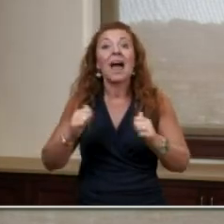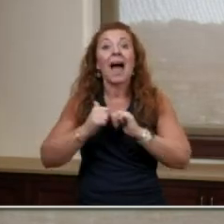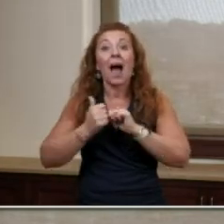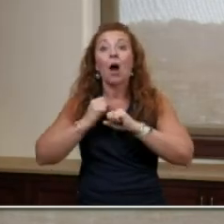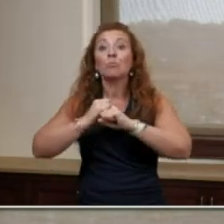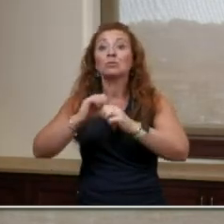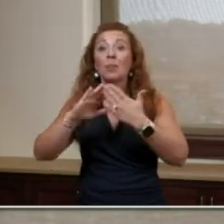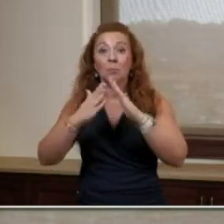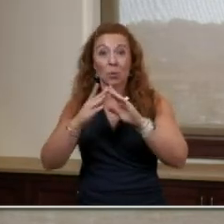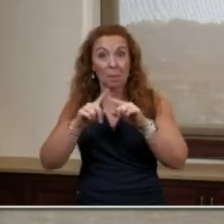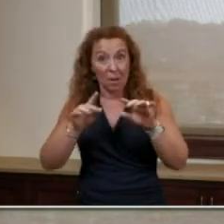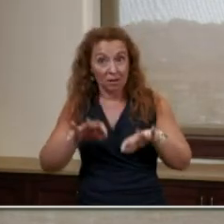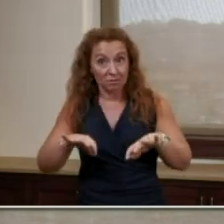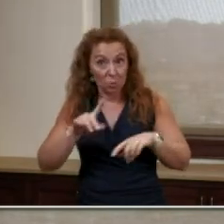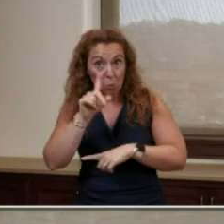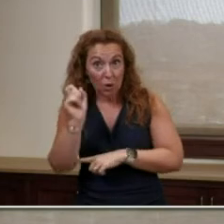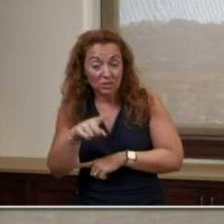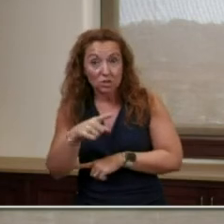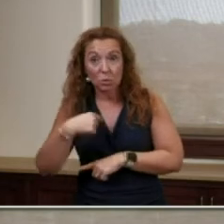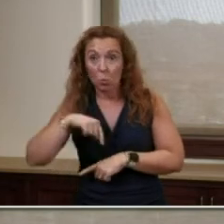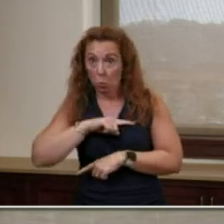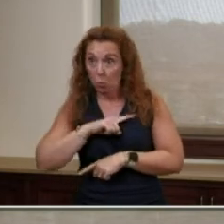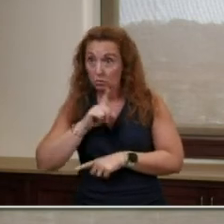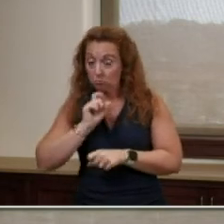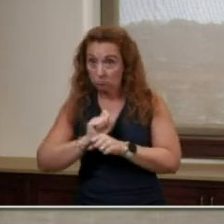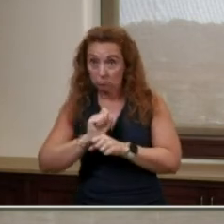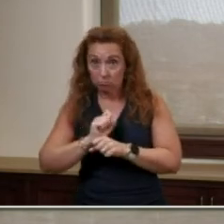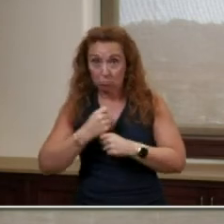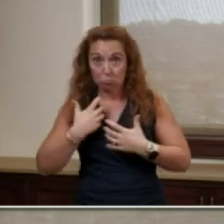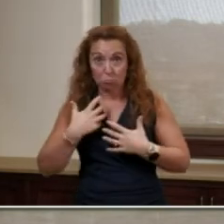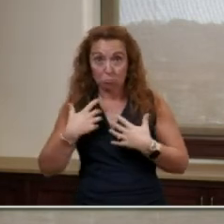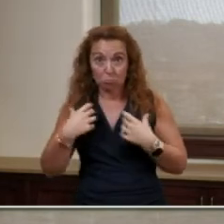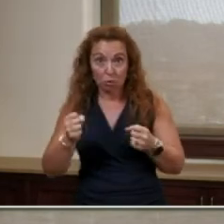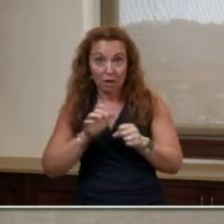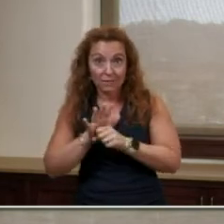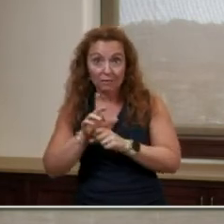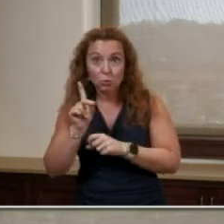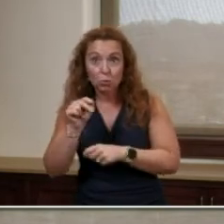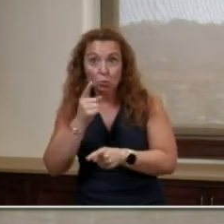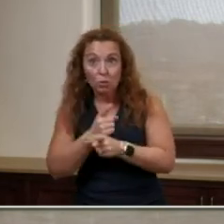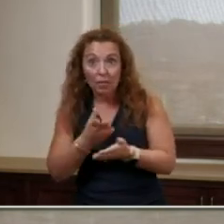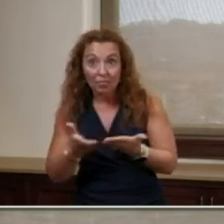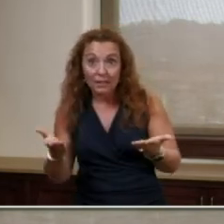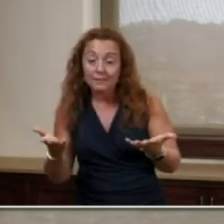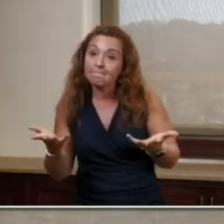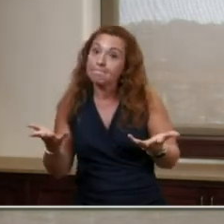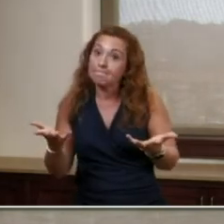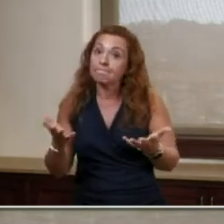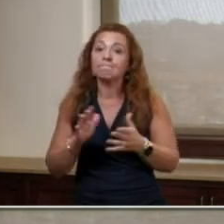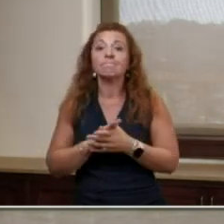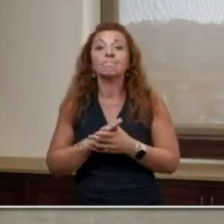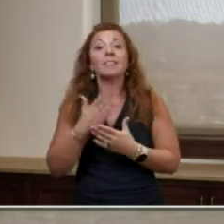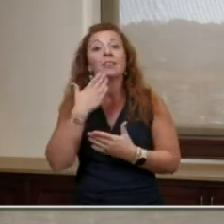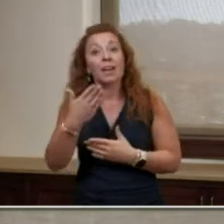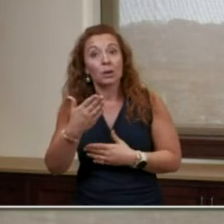is, are we united and brave enough to do the right thing? Thank you, be safe, and be kind.